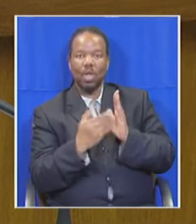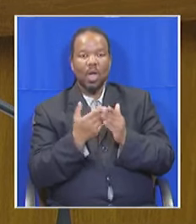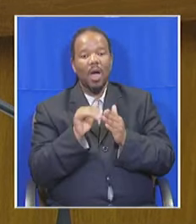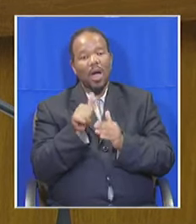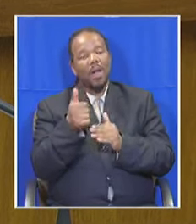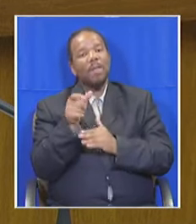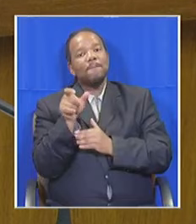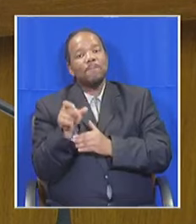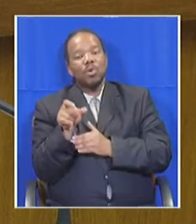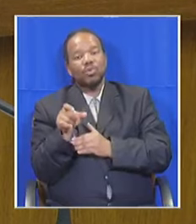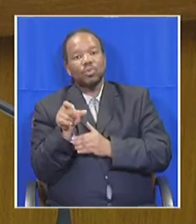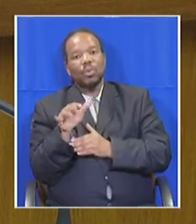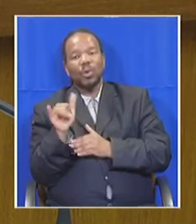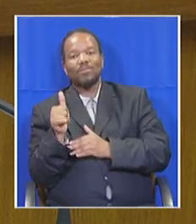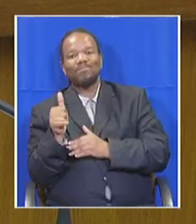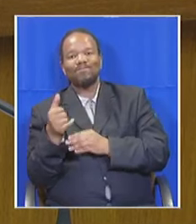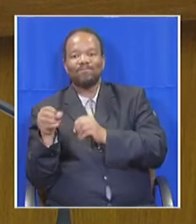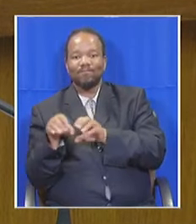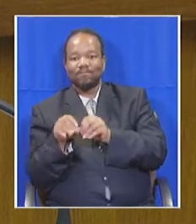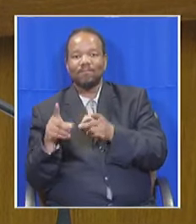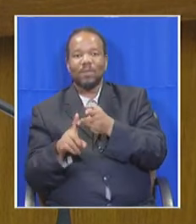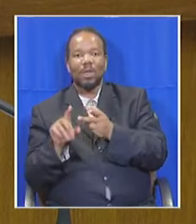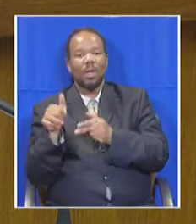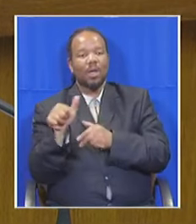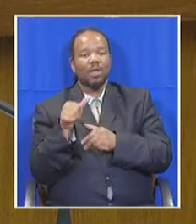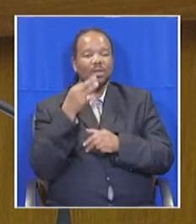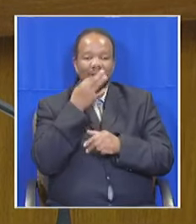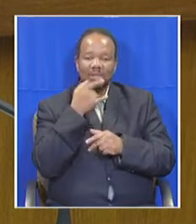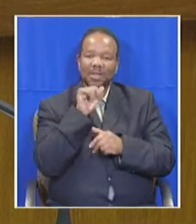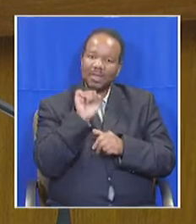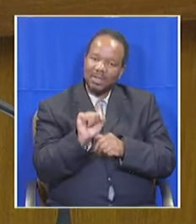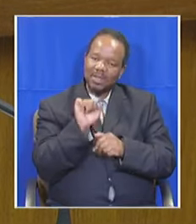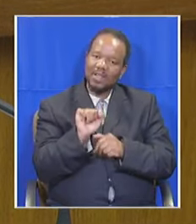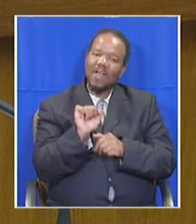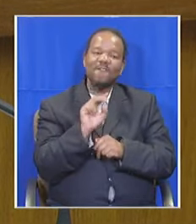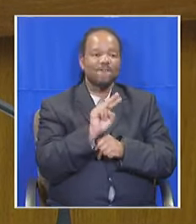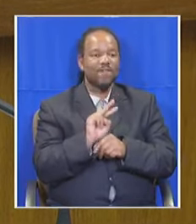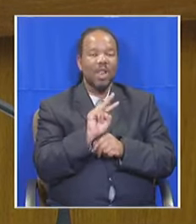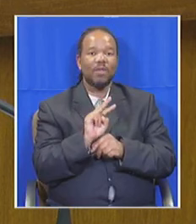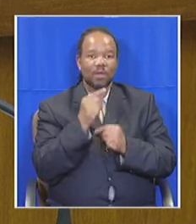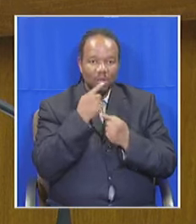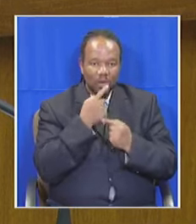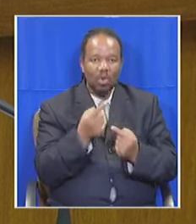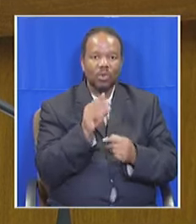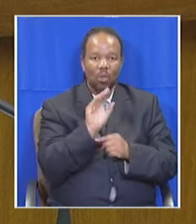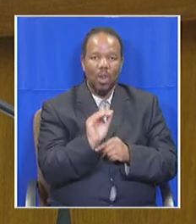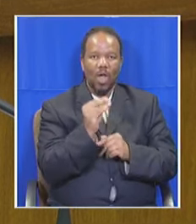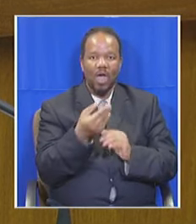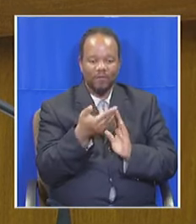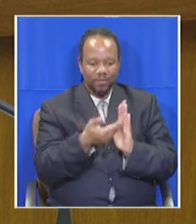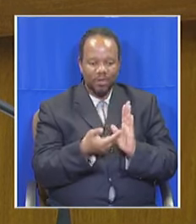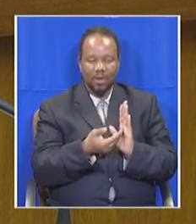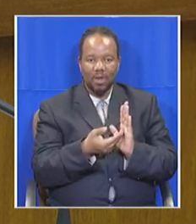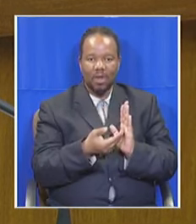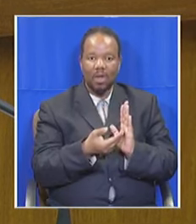not mitigate the potential for abuse, as it can be argued that even a valid disclosure will usually carry some intention, quite validly, to cause harm to the affected